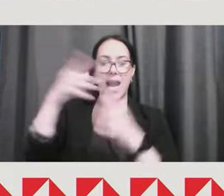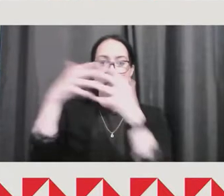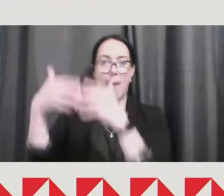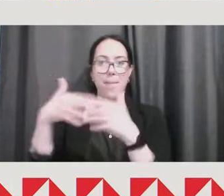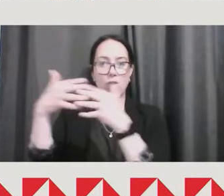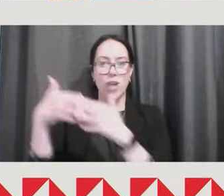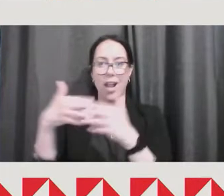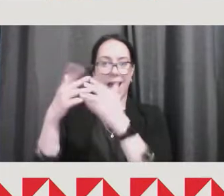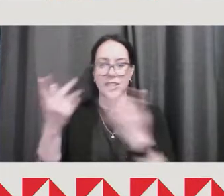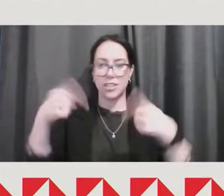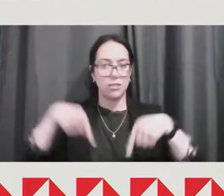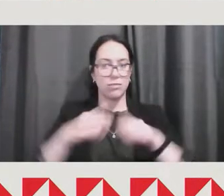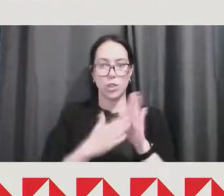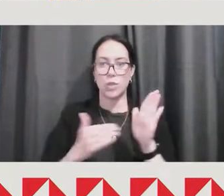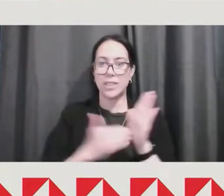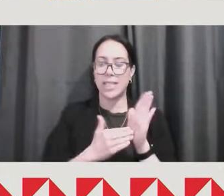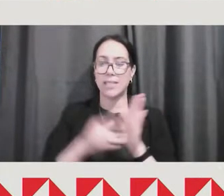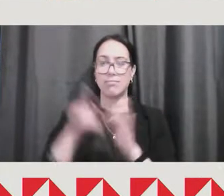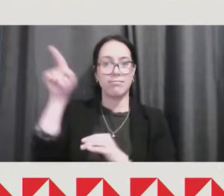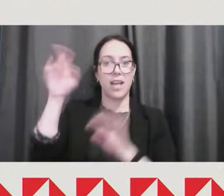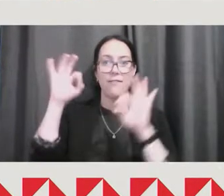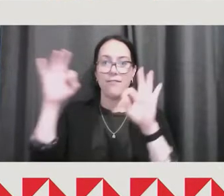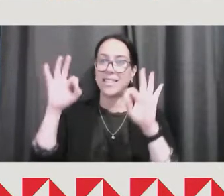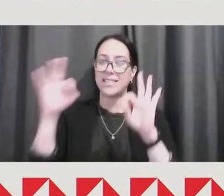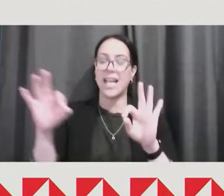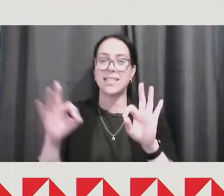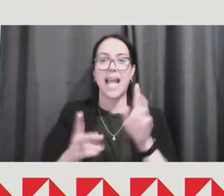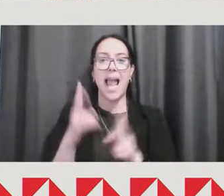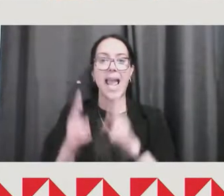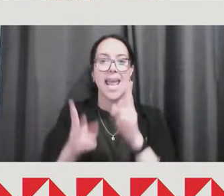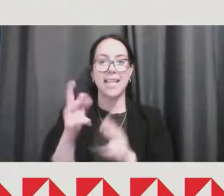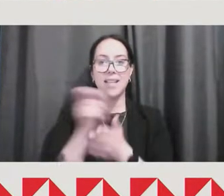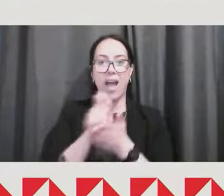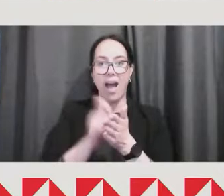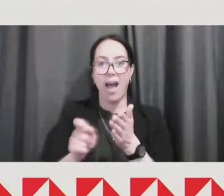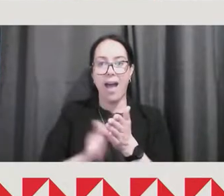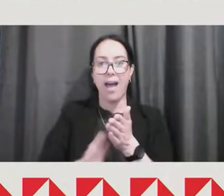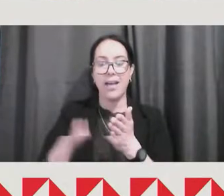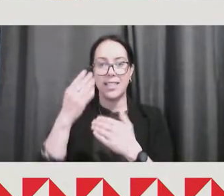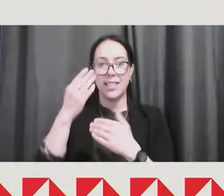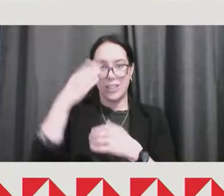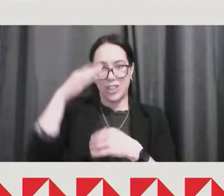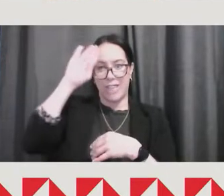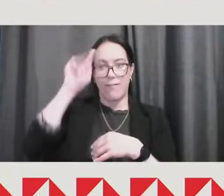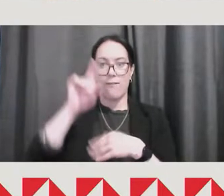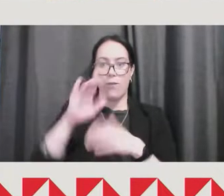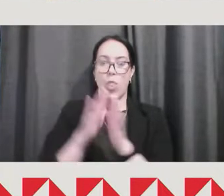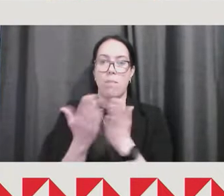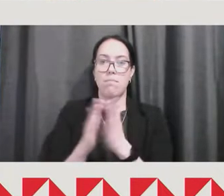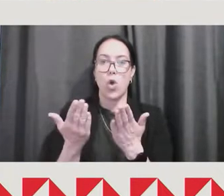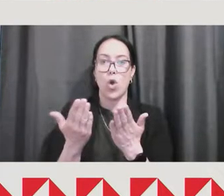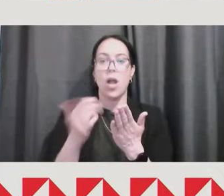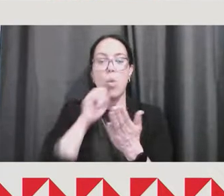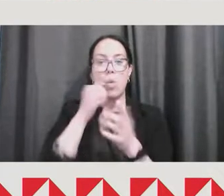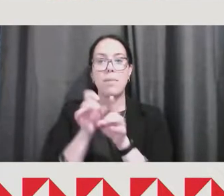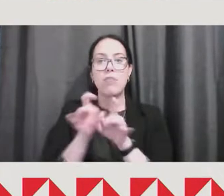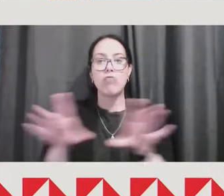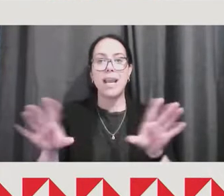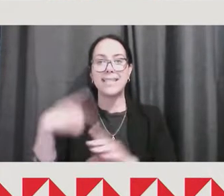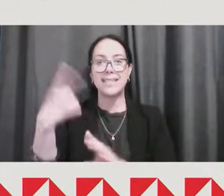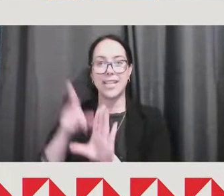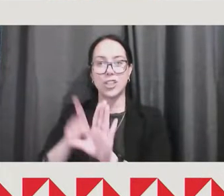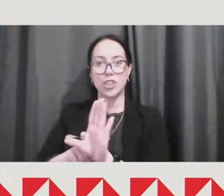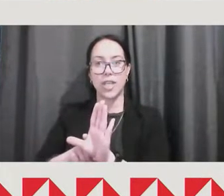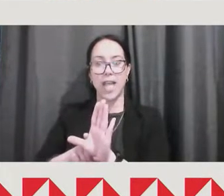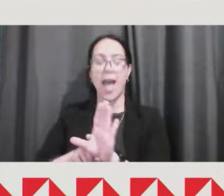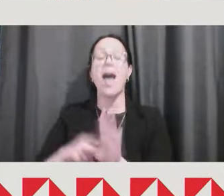but she has been a fantastic editor-in-chief for the book the book coming out next year we will update you and thank you to all the